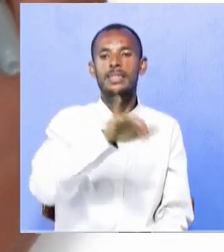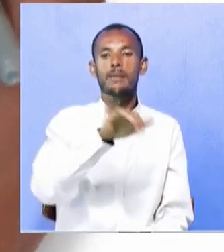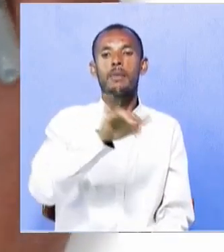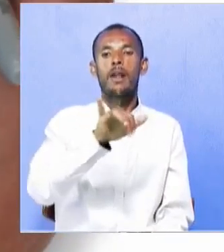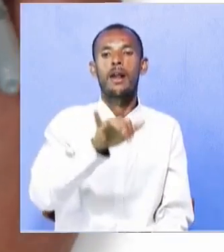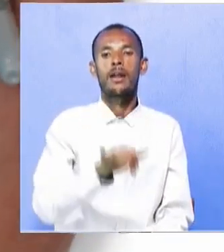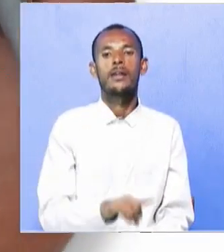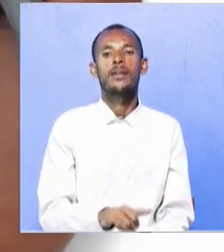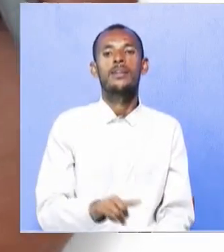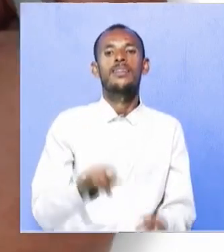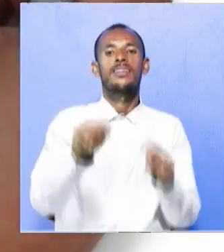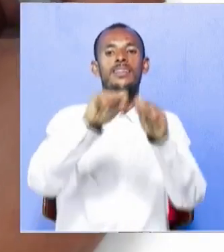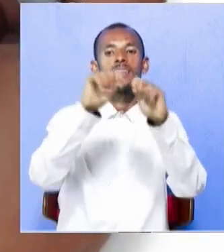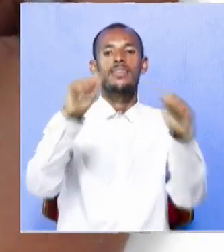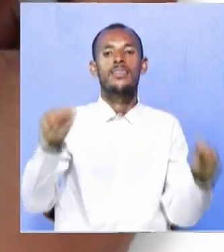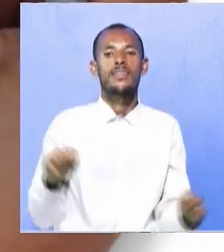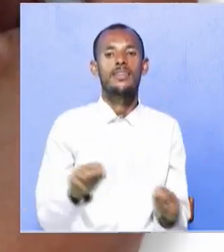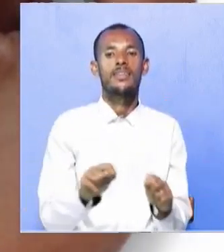similar triangles.